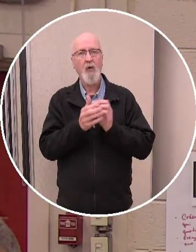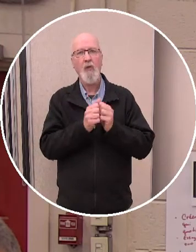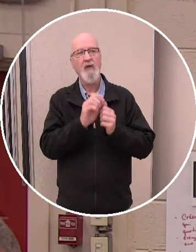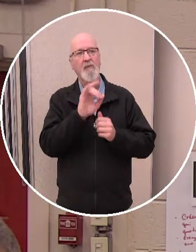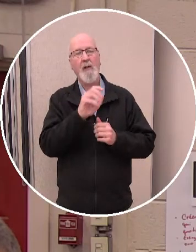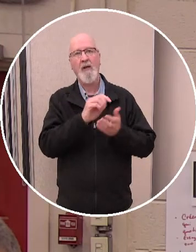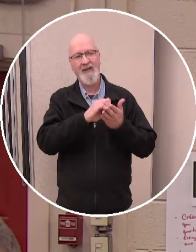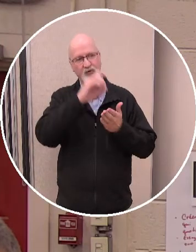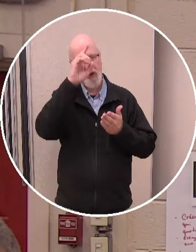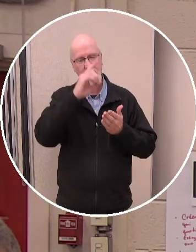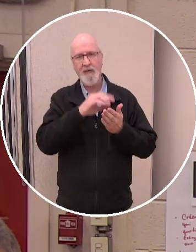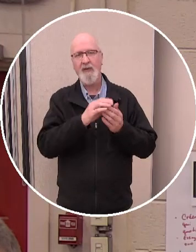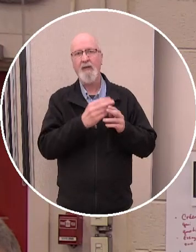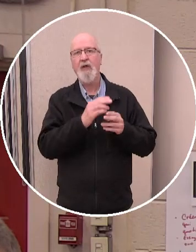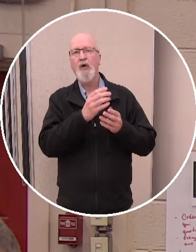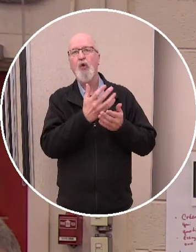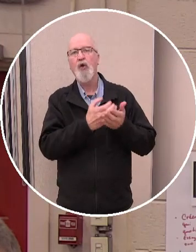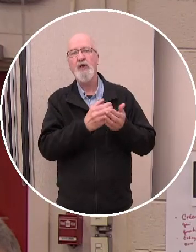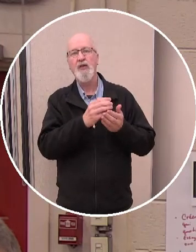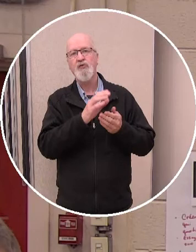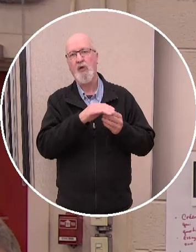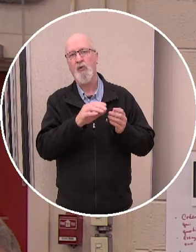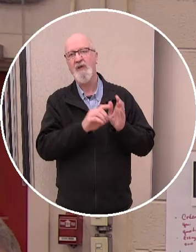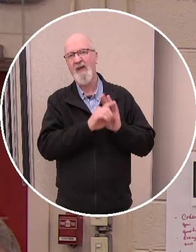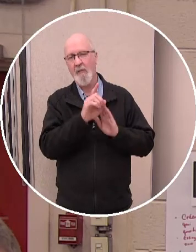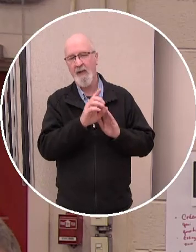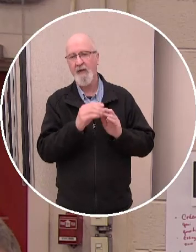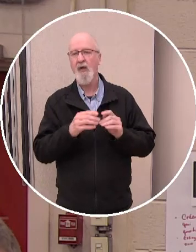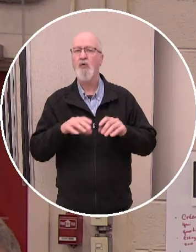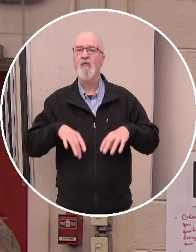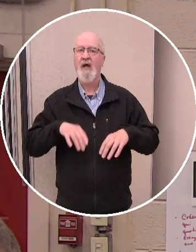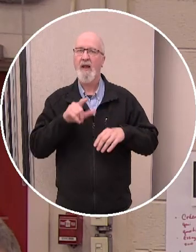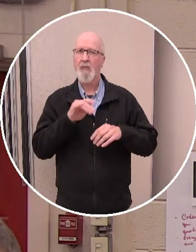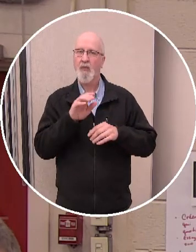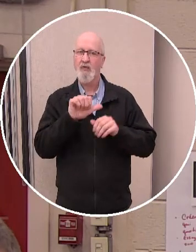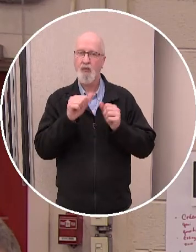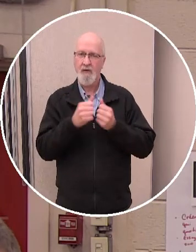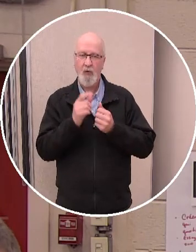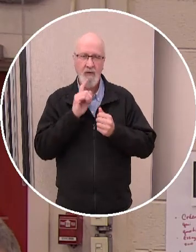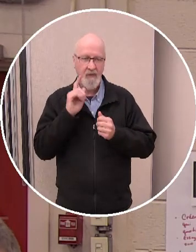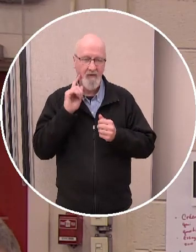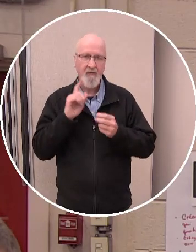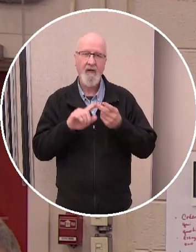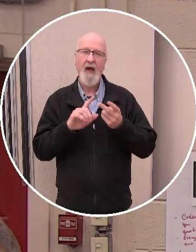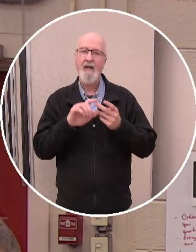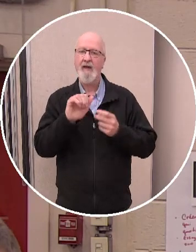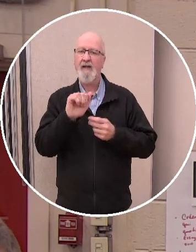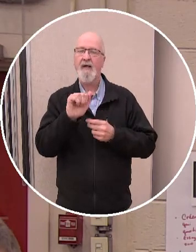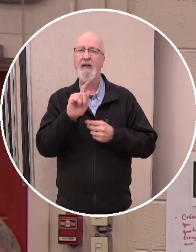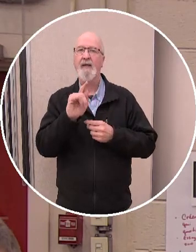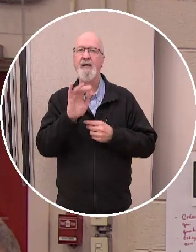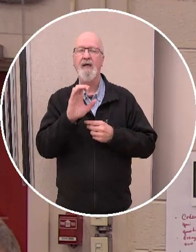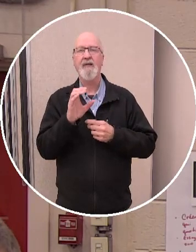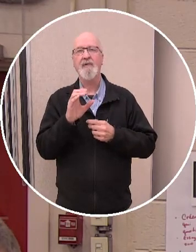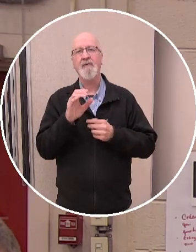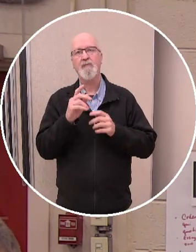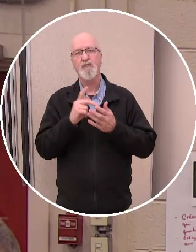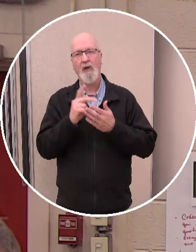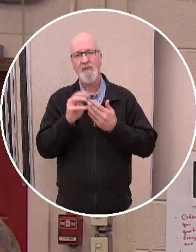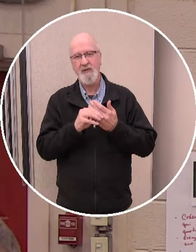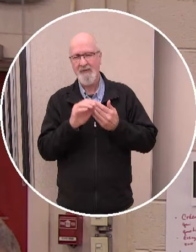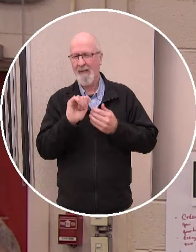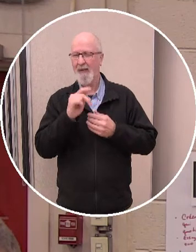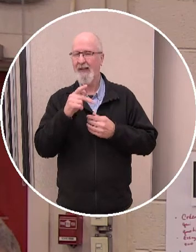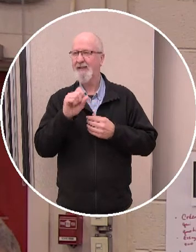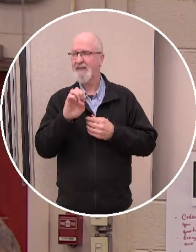Childhood Development, the Newfoundland Labrador Association for the Deaf and the Atlantic Province Special Education Authority to develop a